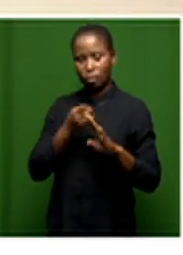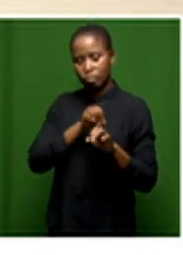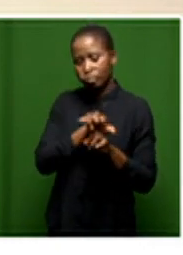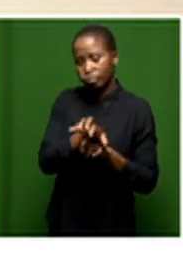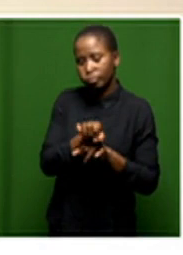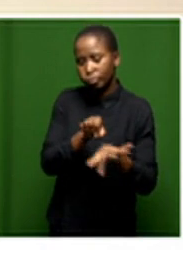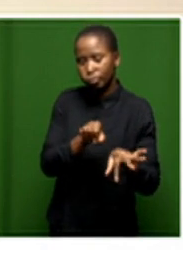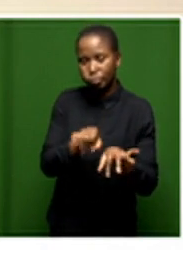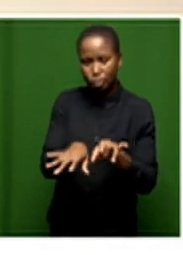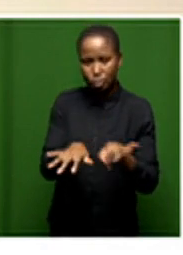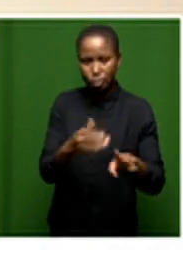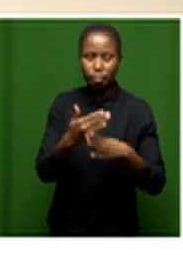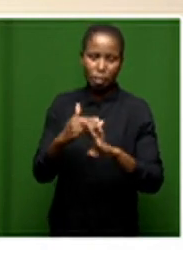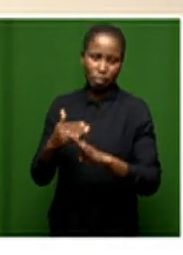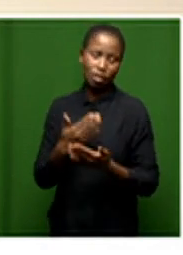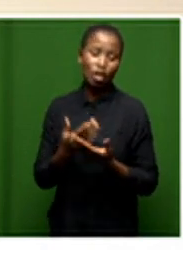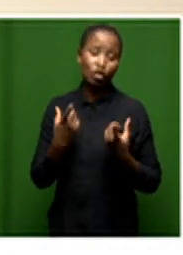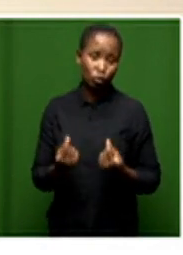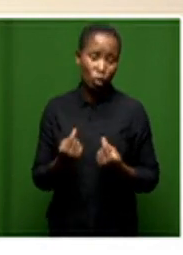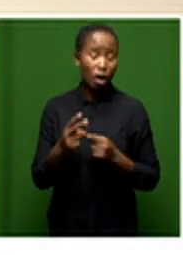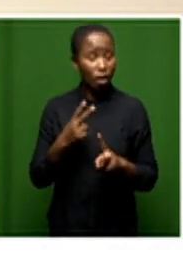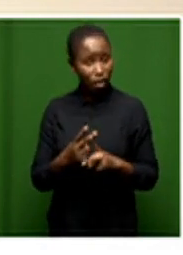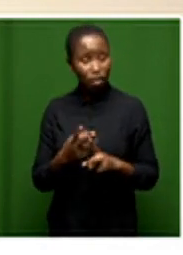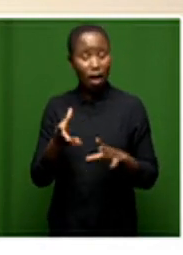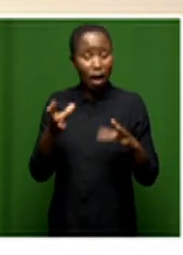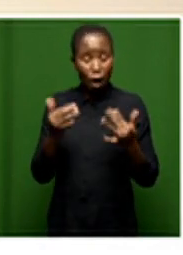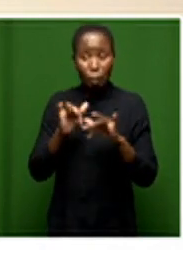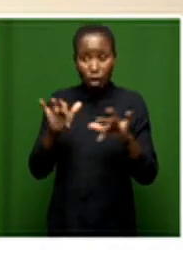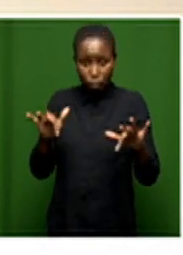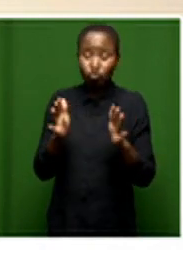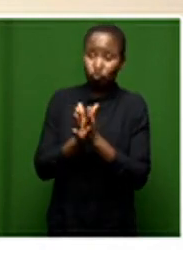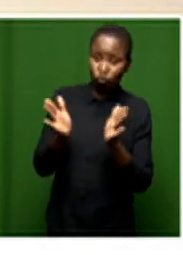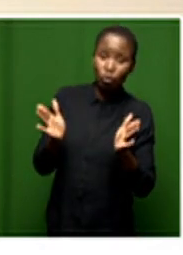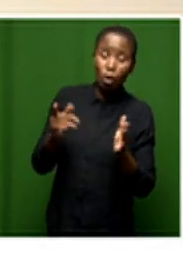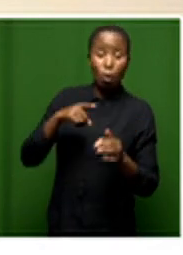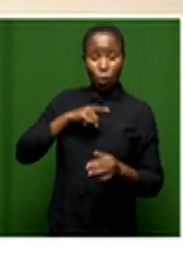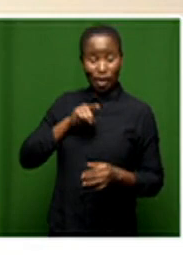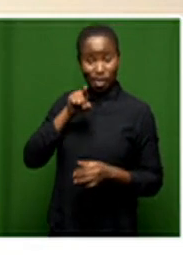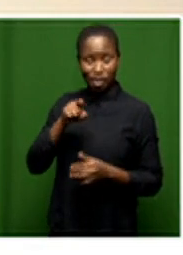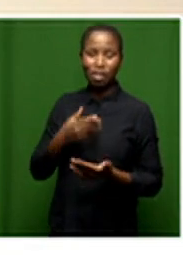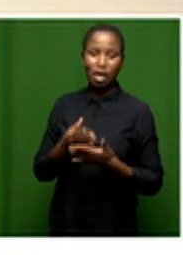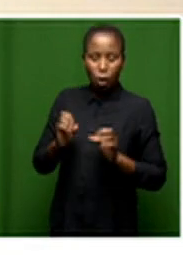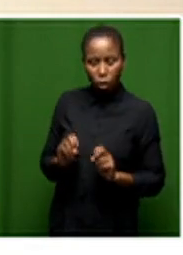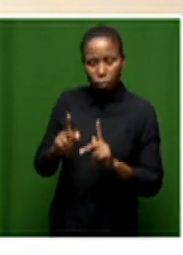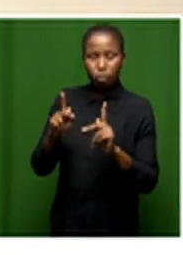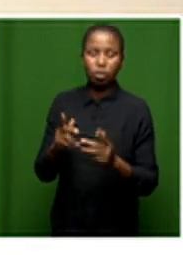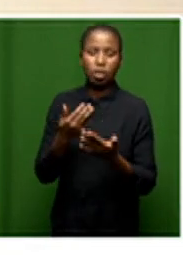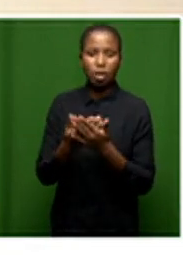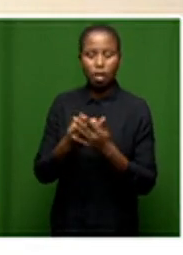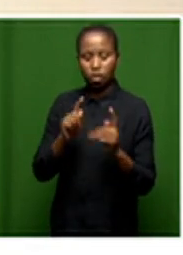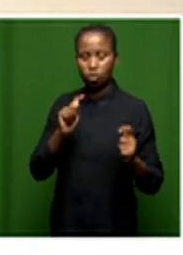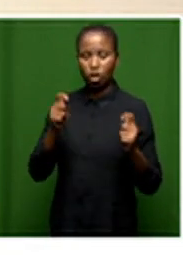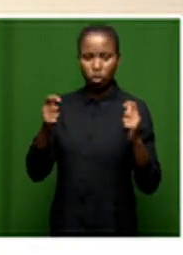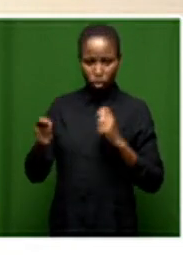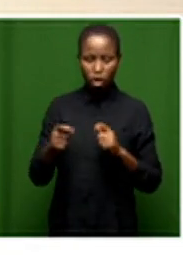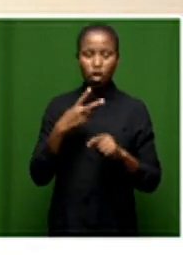the vulnerable, but more importantly, infecting people in general, because that is what gives us the opportunity to change and mutate and cause